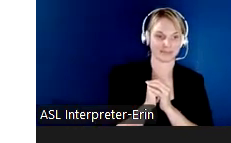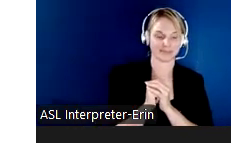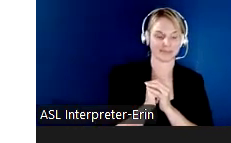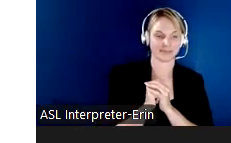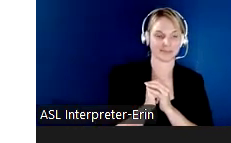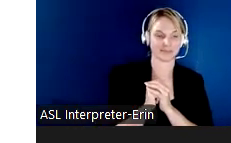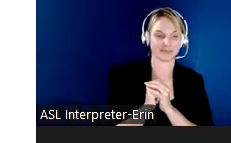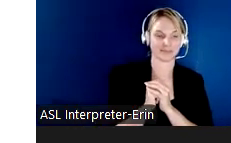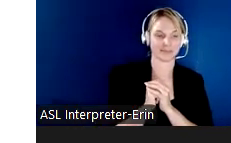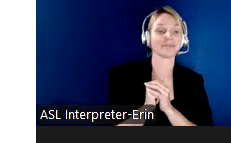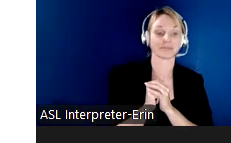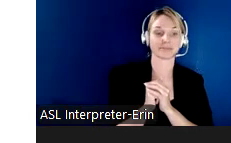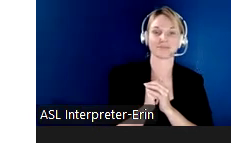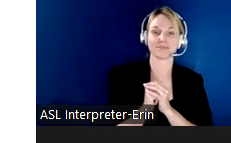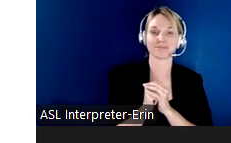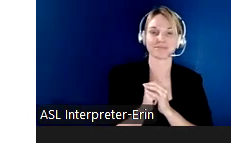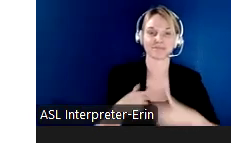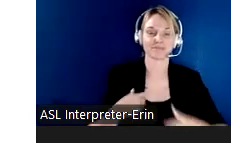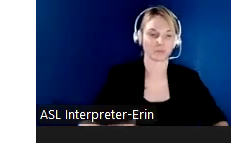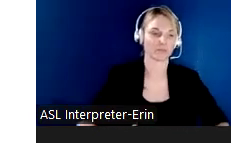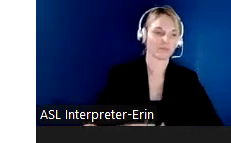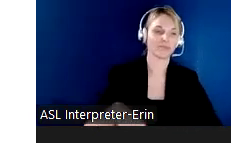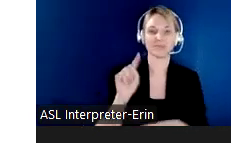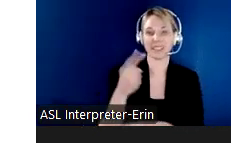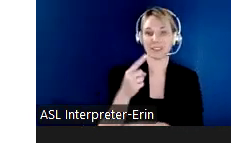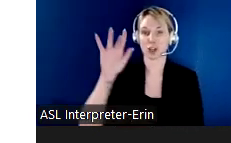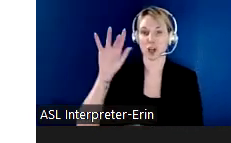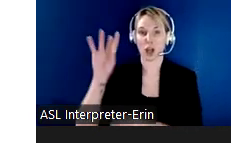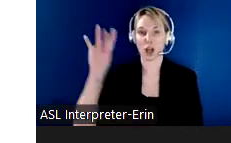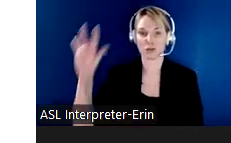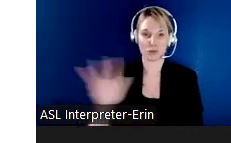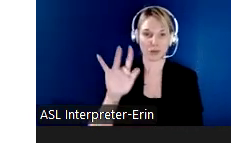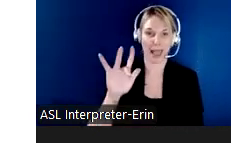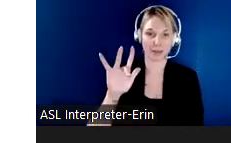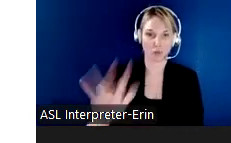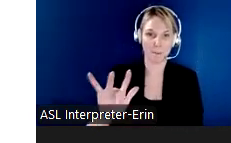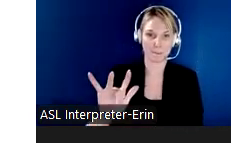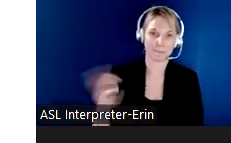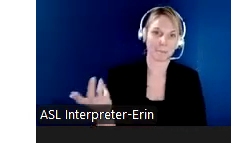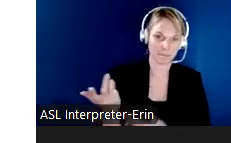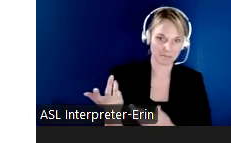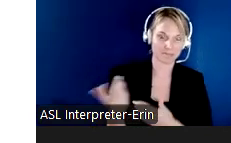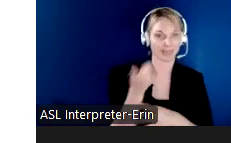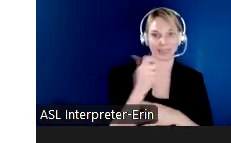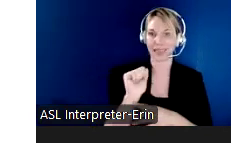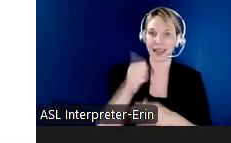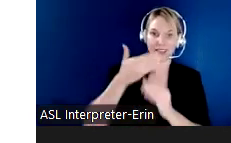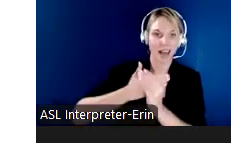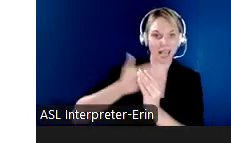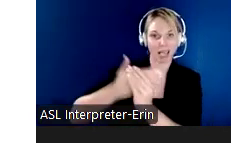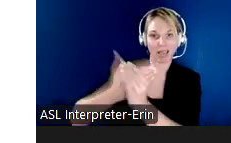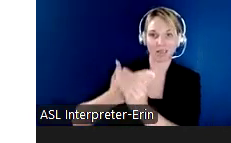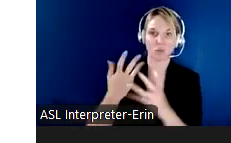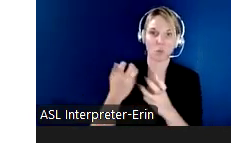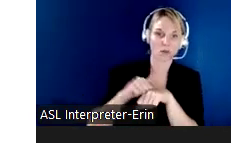All right, so, and it'll essentially allow you to just drag and drop the forms or any files you're trying to upload to us into the section or